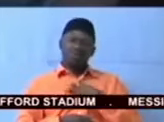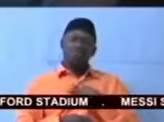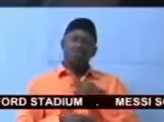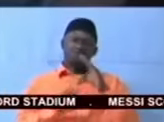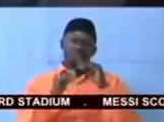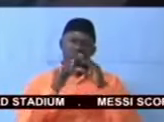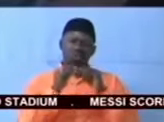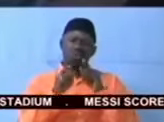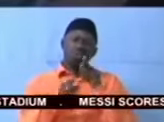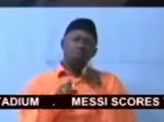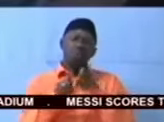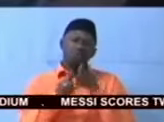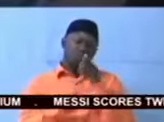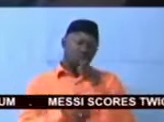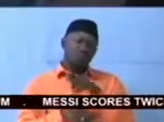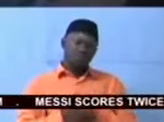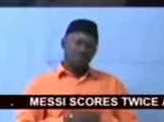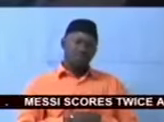hand.